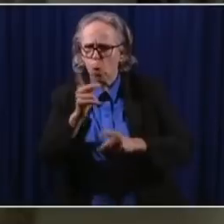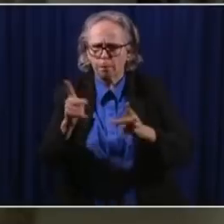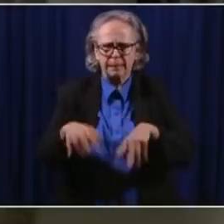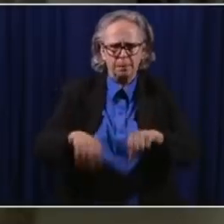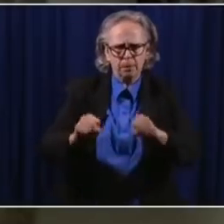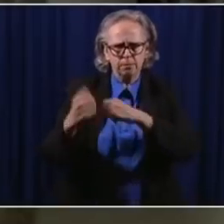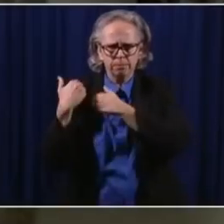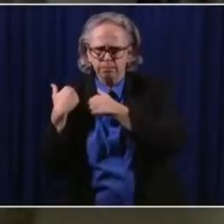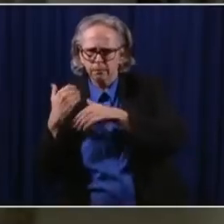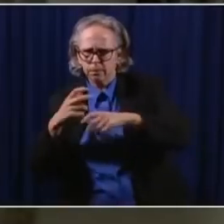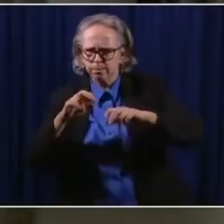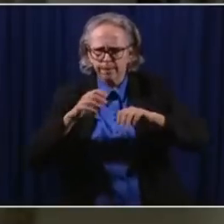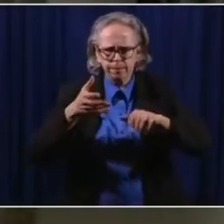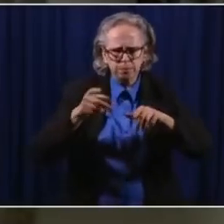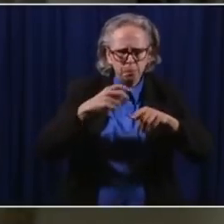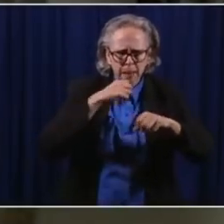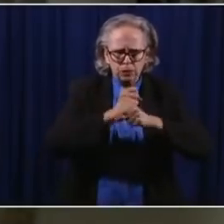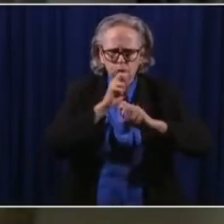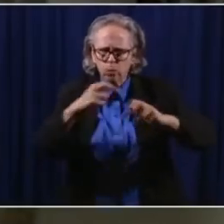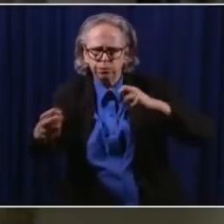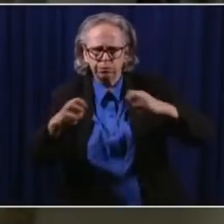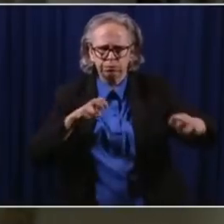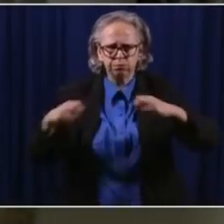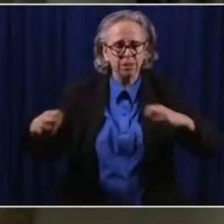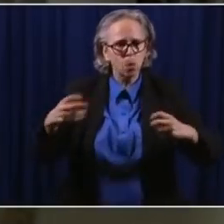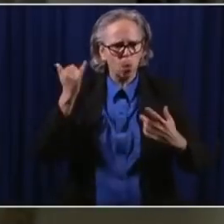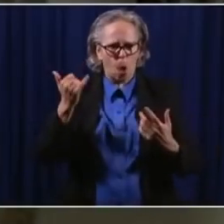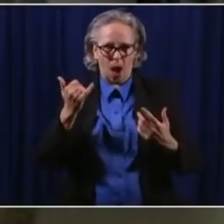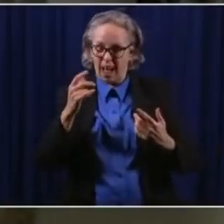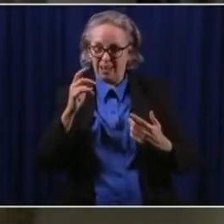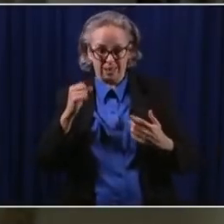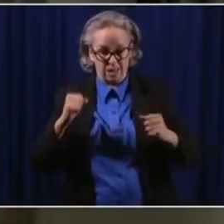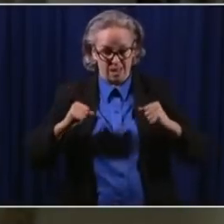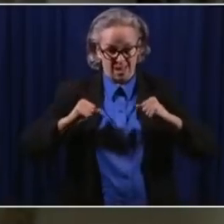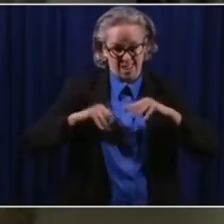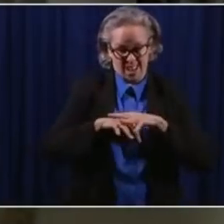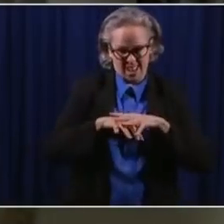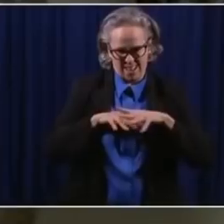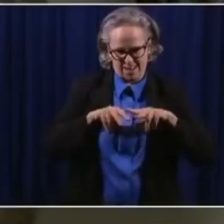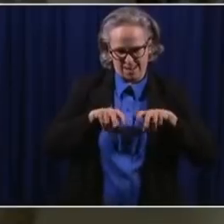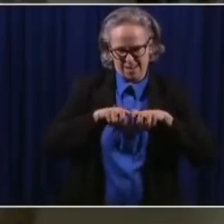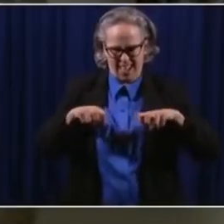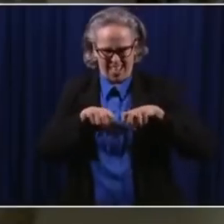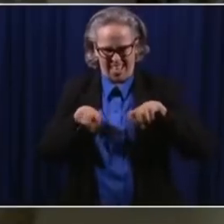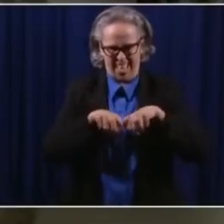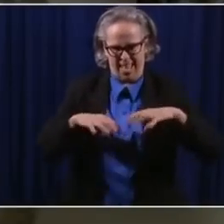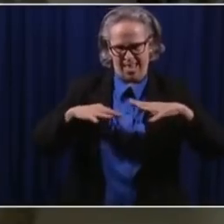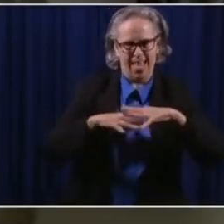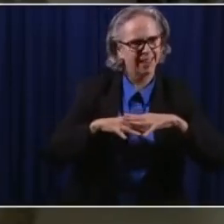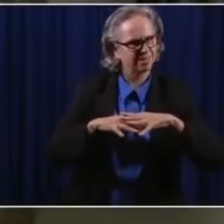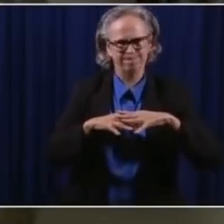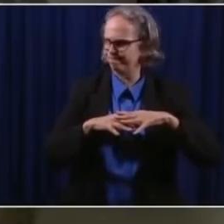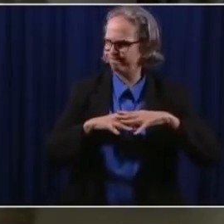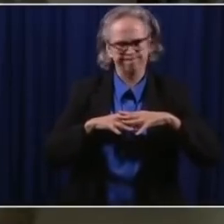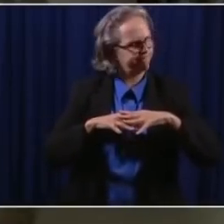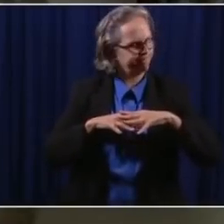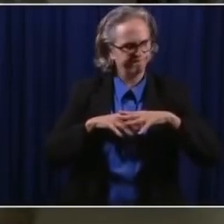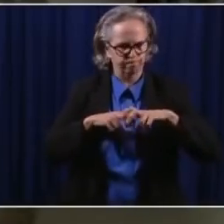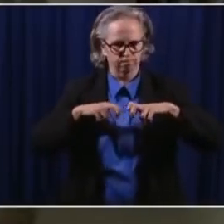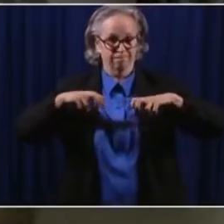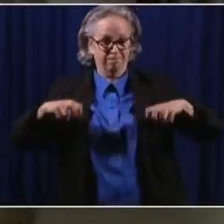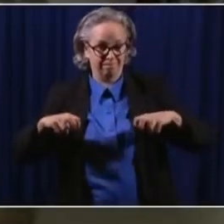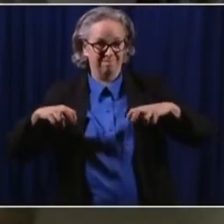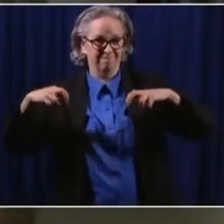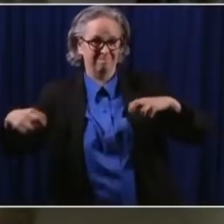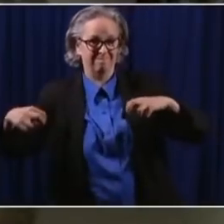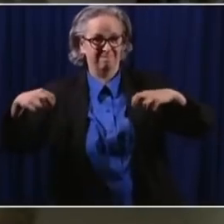on congregating among spectators and the other provisions that are outlined in the sports order. Evaluating a sports